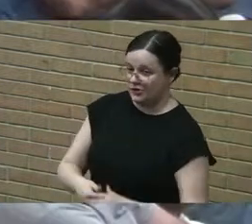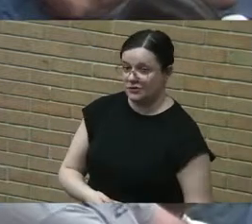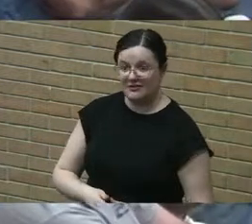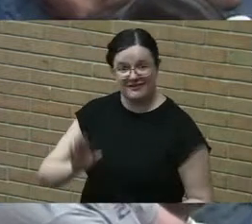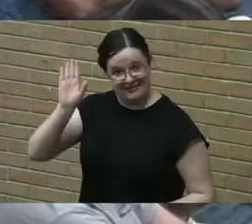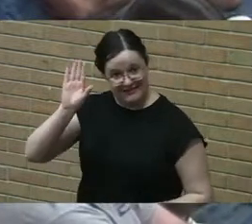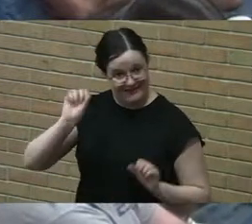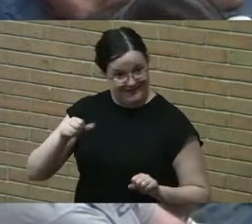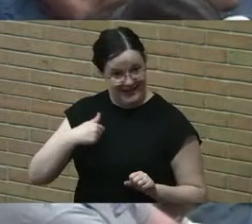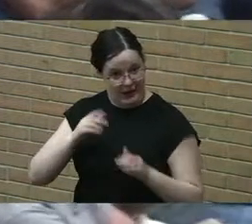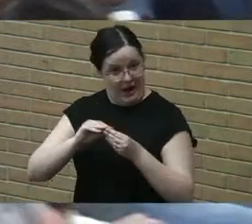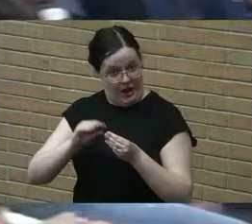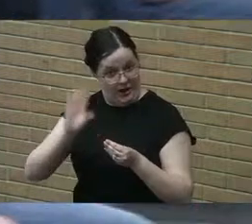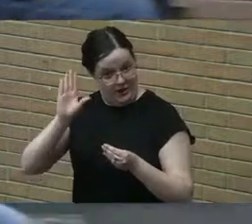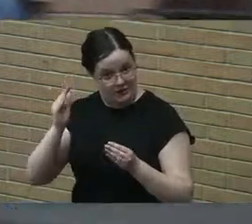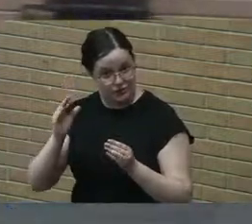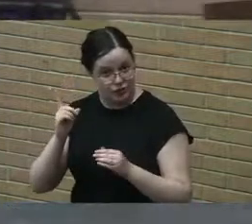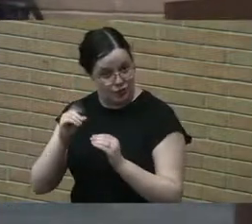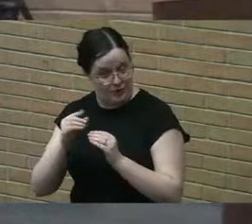Yes, Michal.